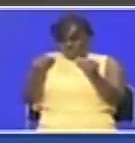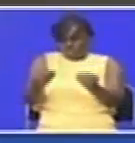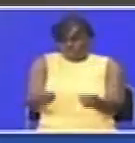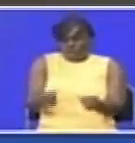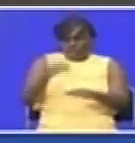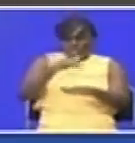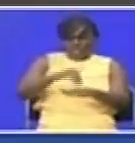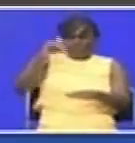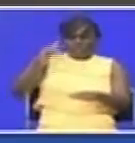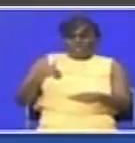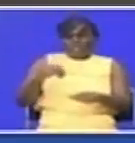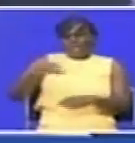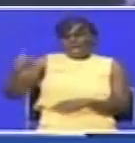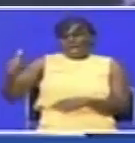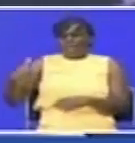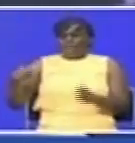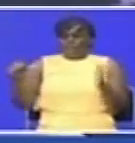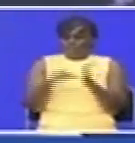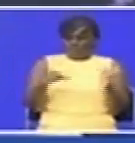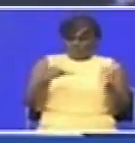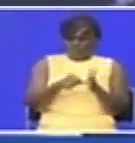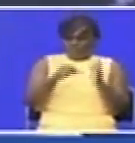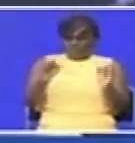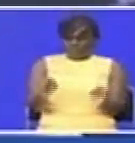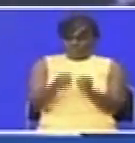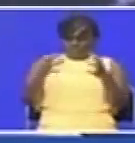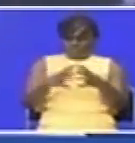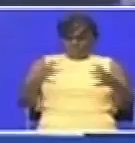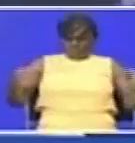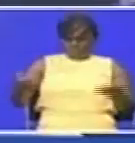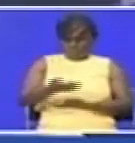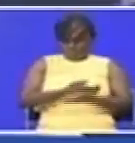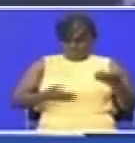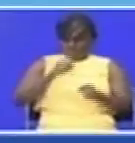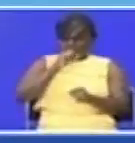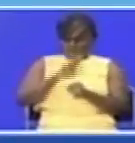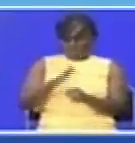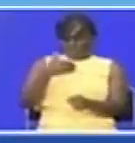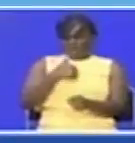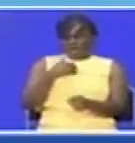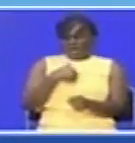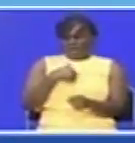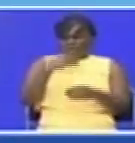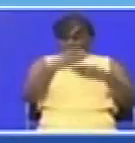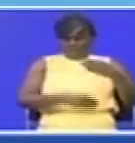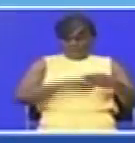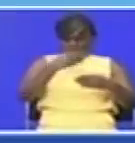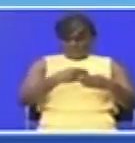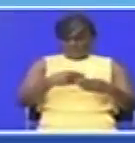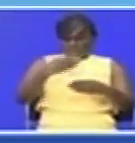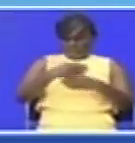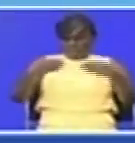the effect of external shocks to secure economy's growth potential that is promising in the manufacturing, real